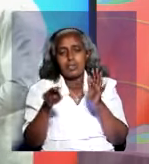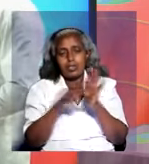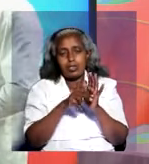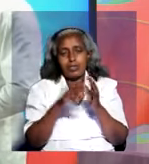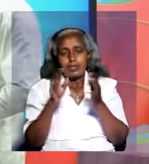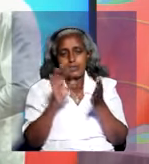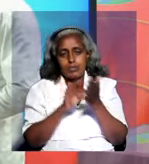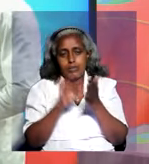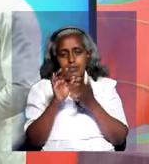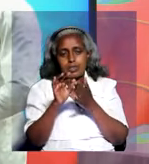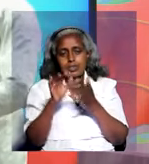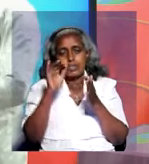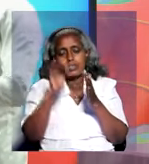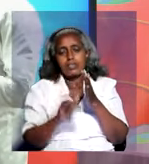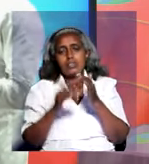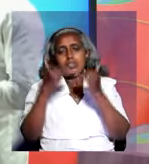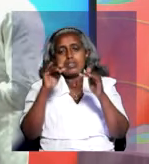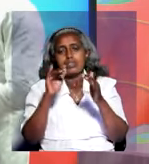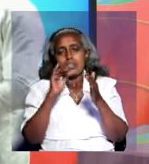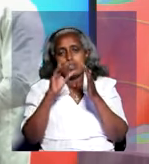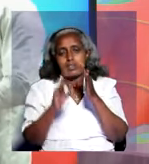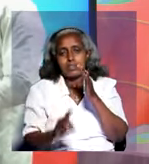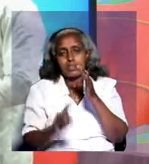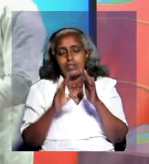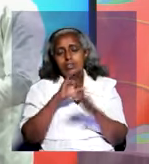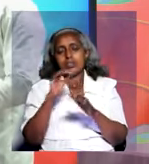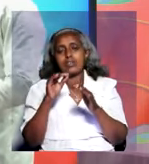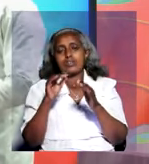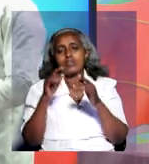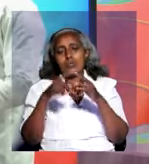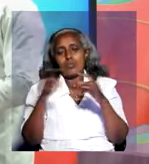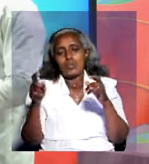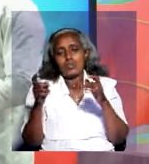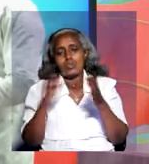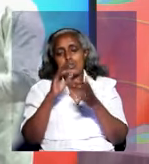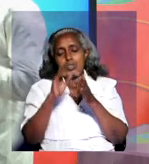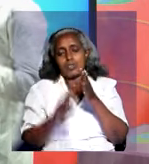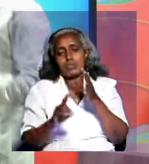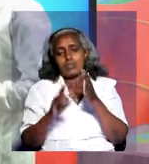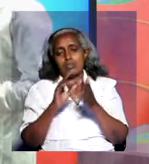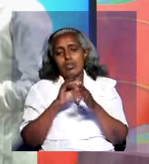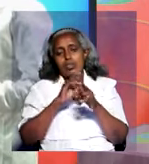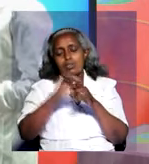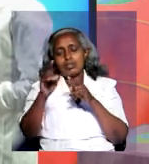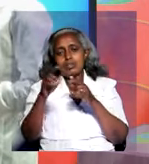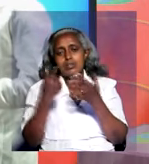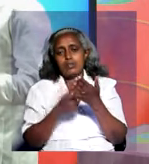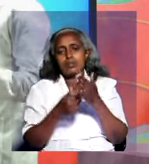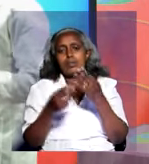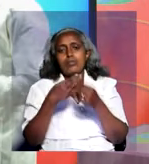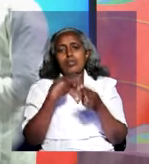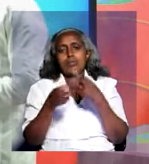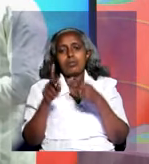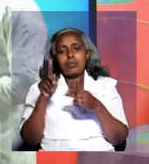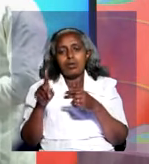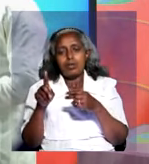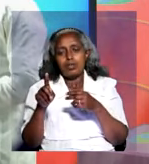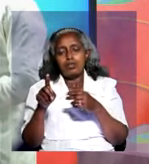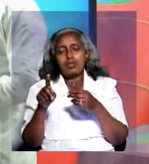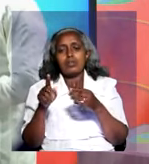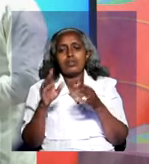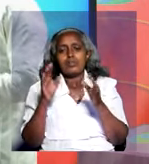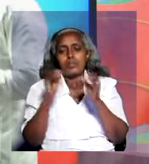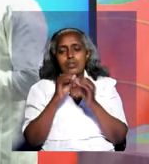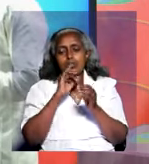number, the size will decrease and it will be in opposite direction. If you multiply it by 1, the magnitude will be